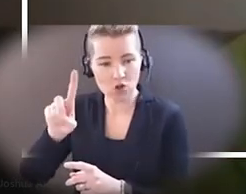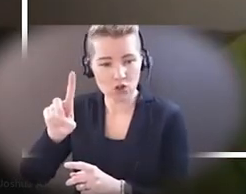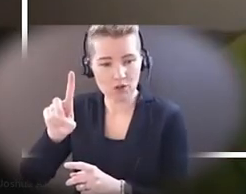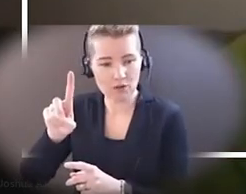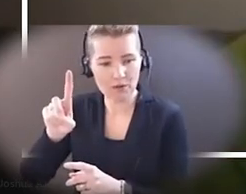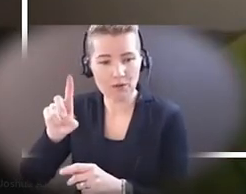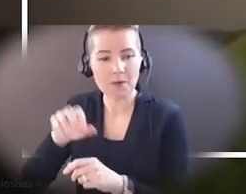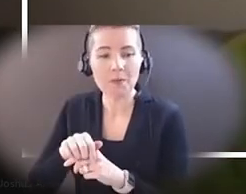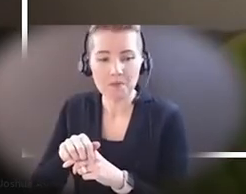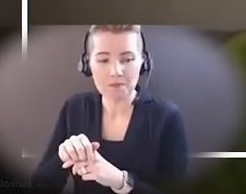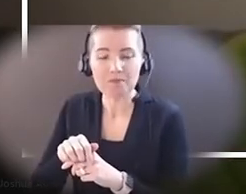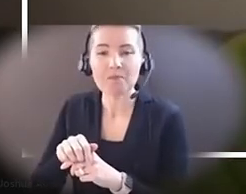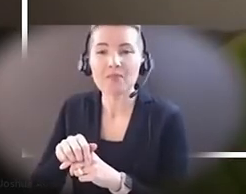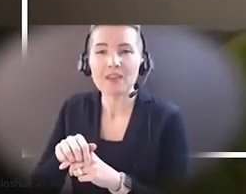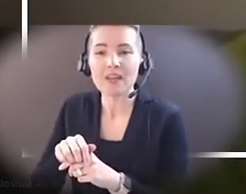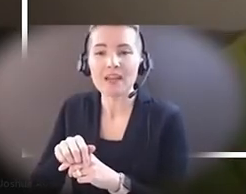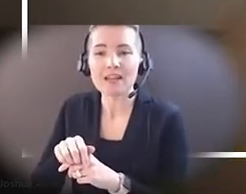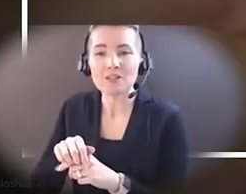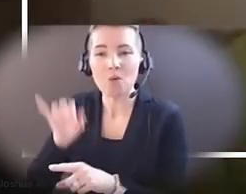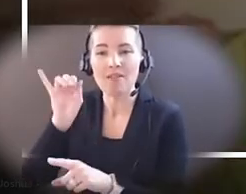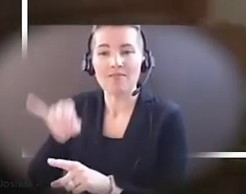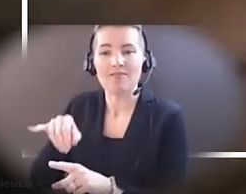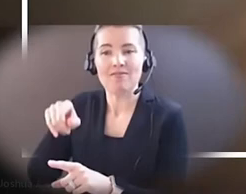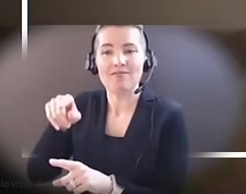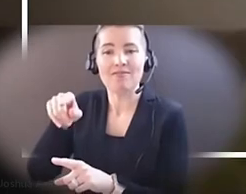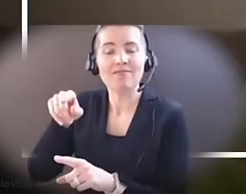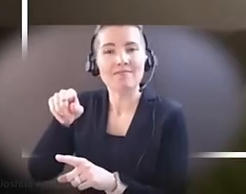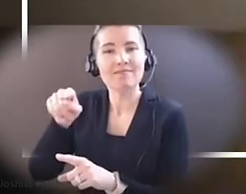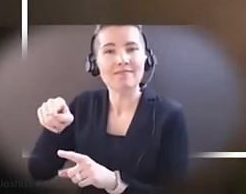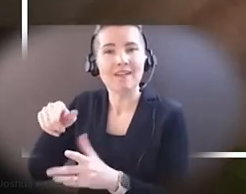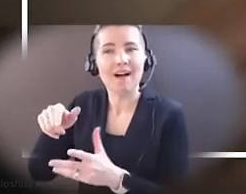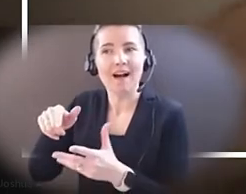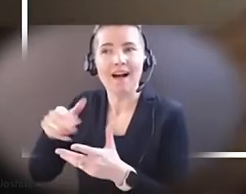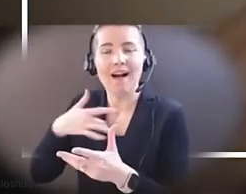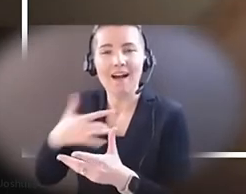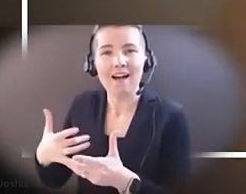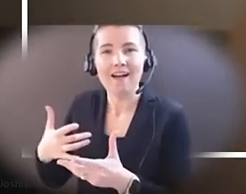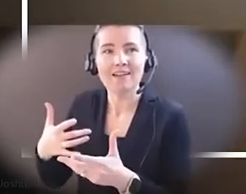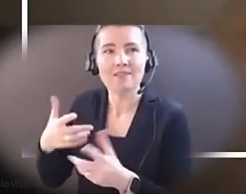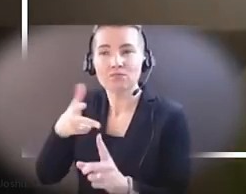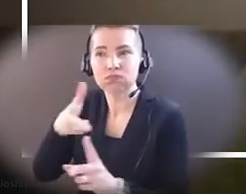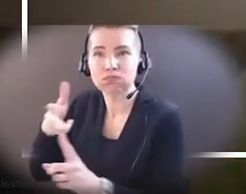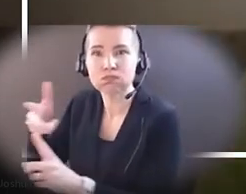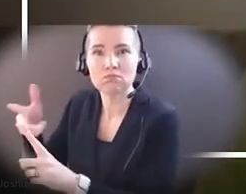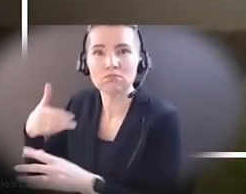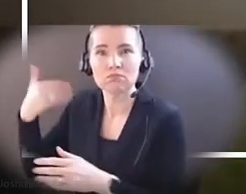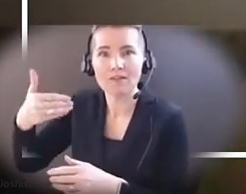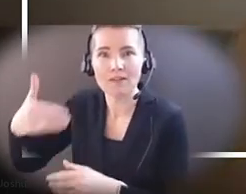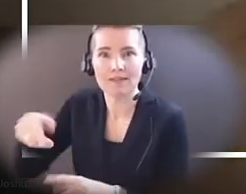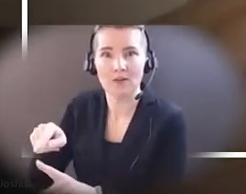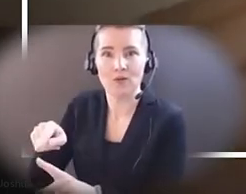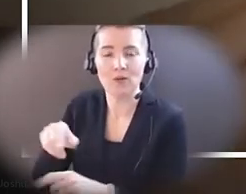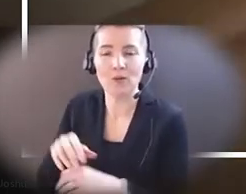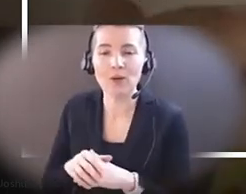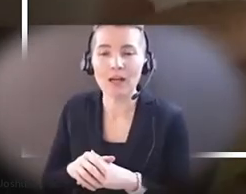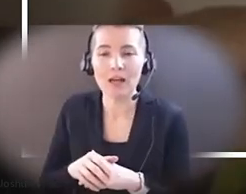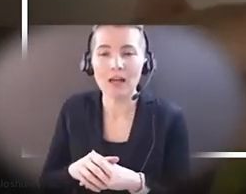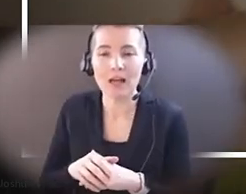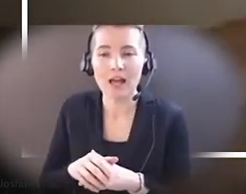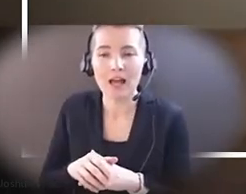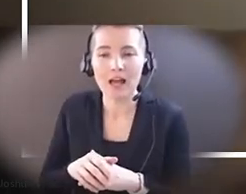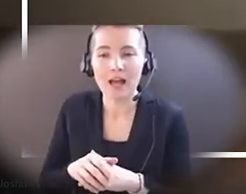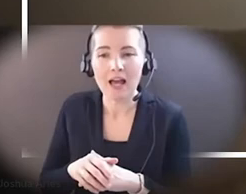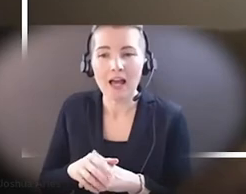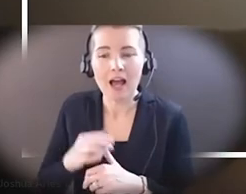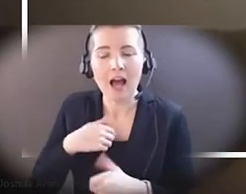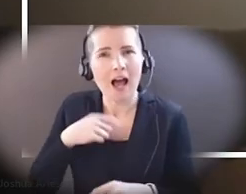it's where I draw from a lot of my experiences for my films and also for like life in general. Because me, frankly, I can't imagine growing up in a place that's